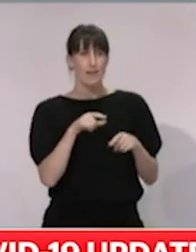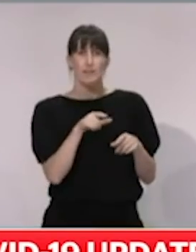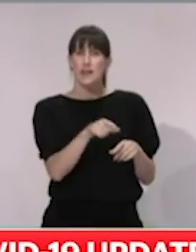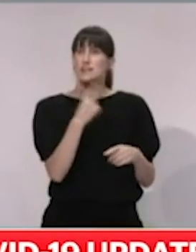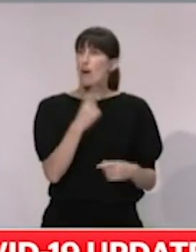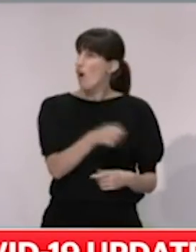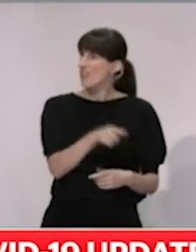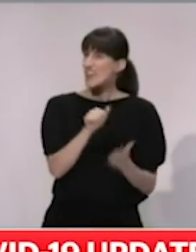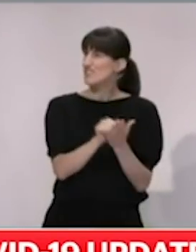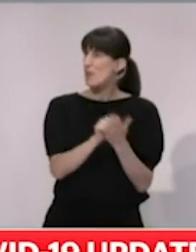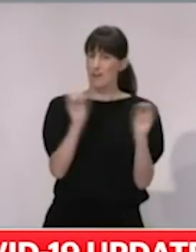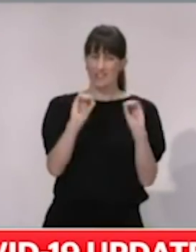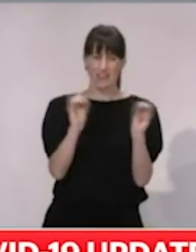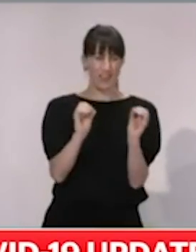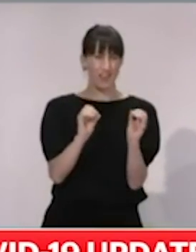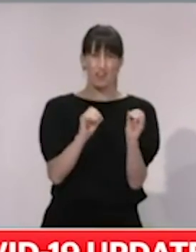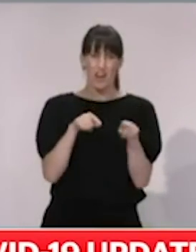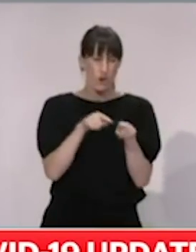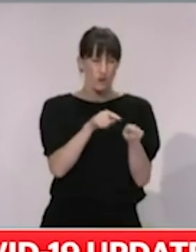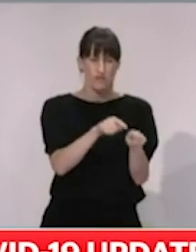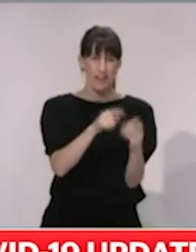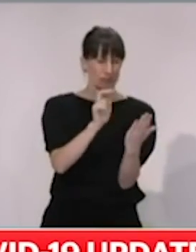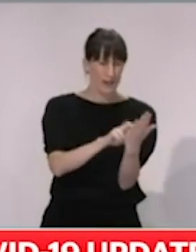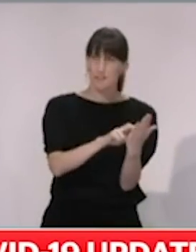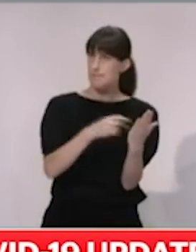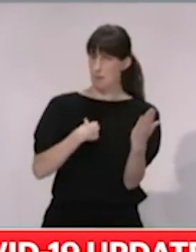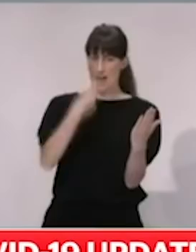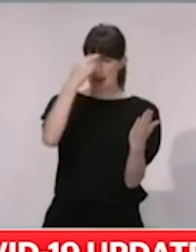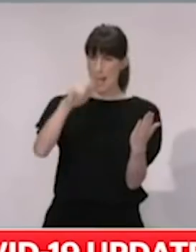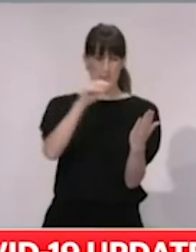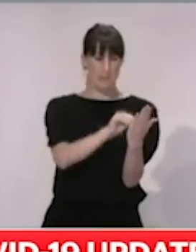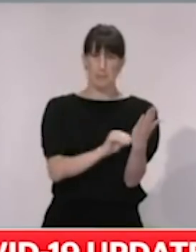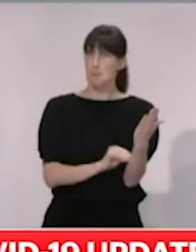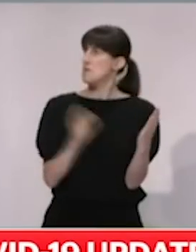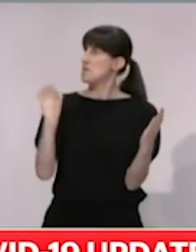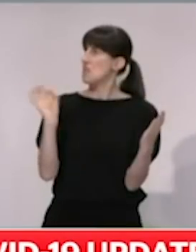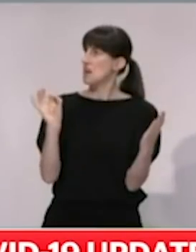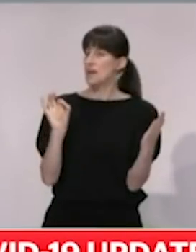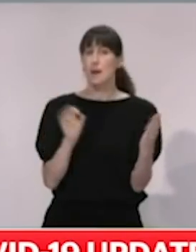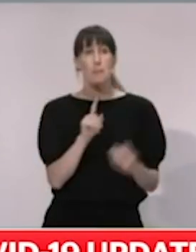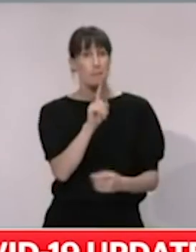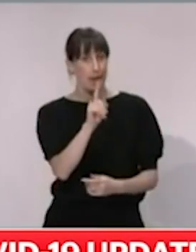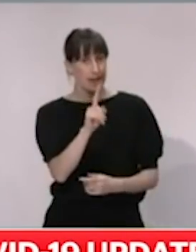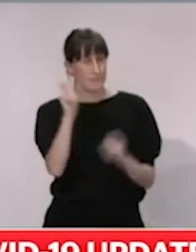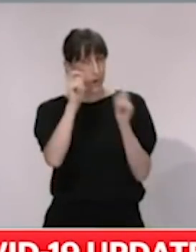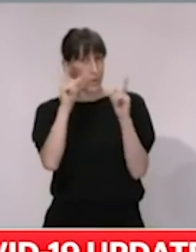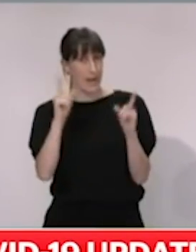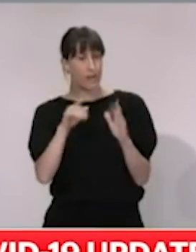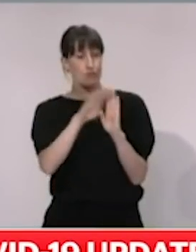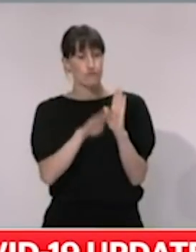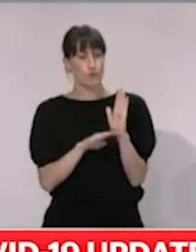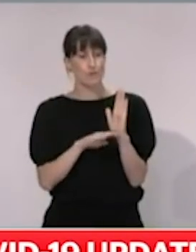retail businesses is not a requirement, although they must contact trace for workers. A large number of